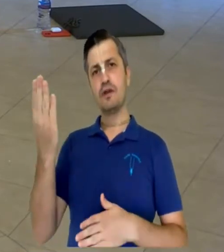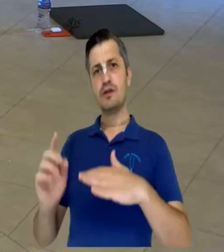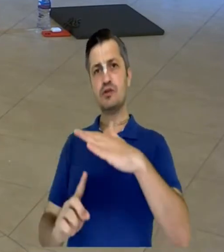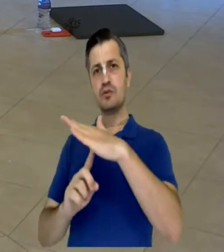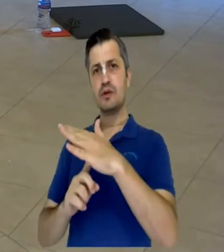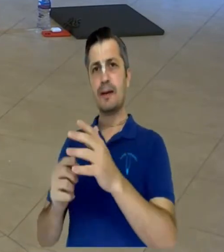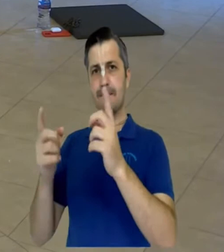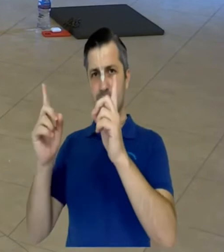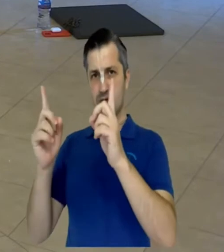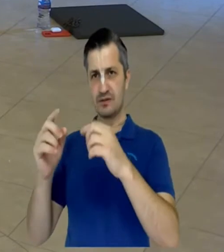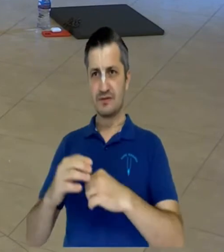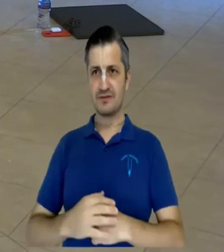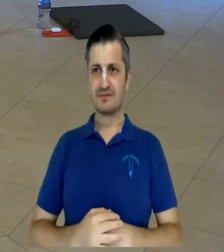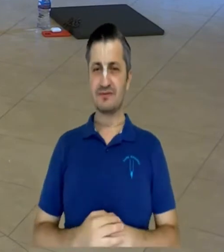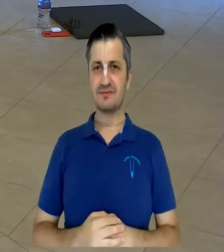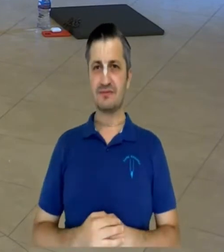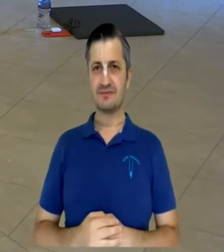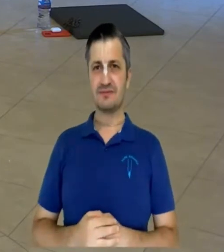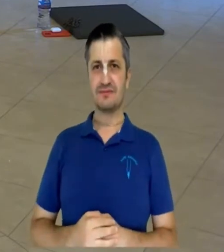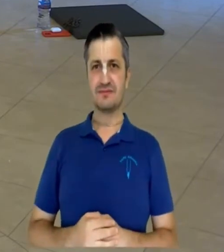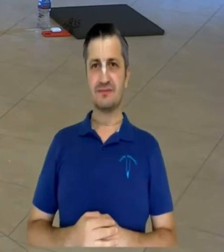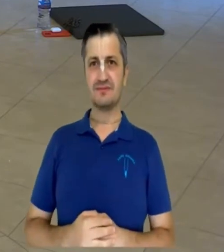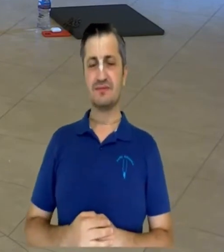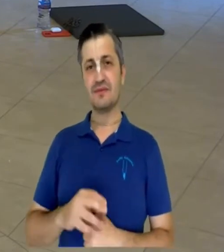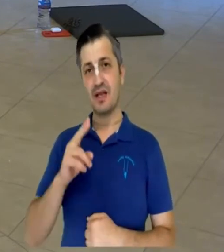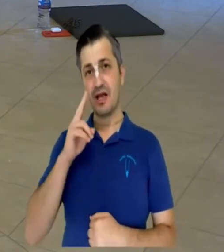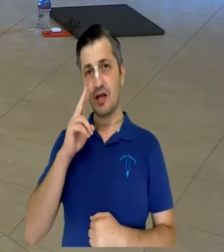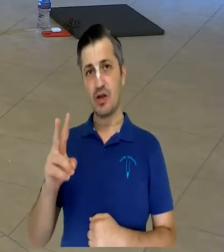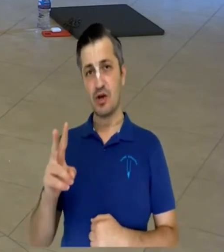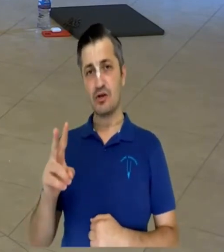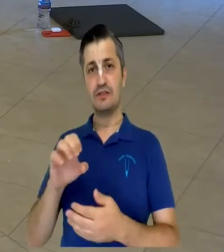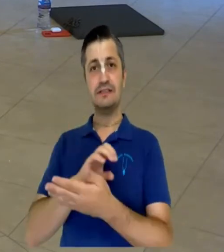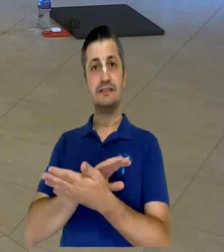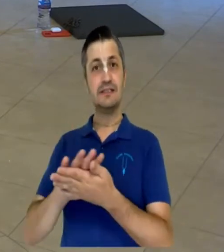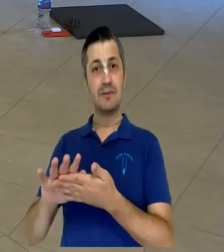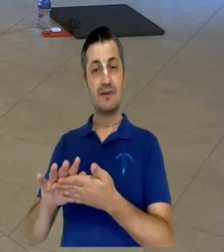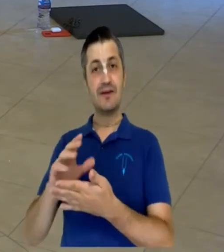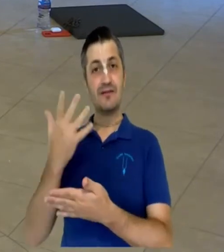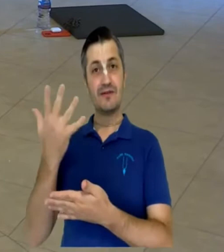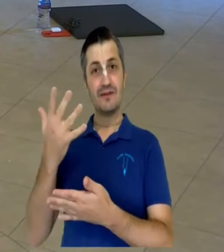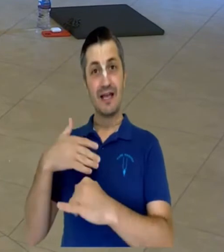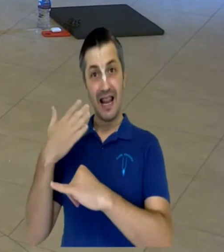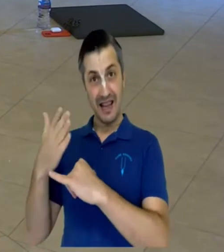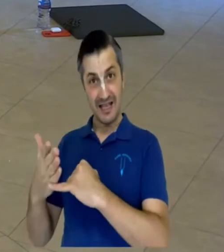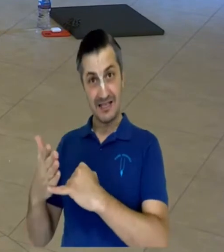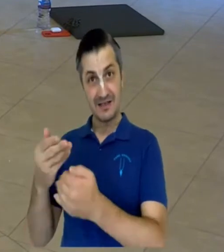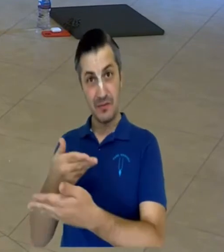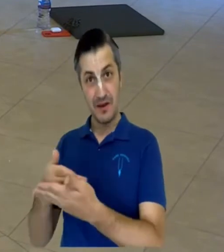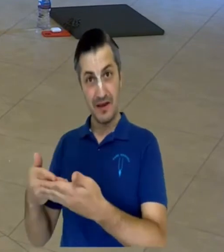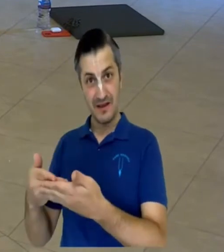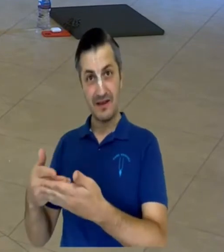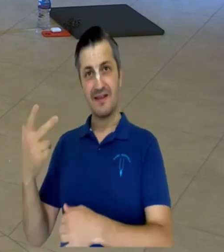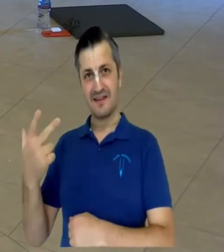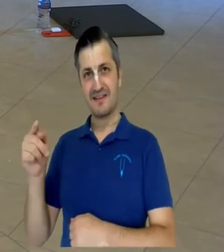we see the final concluding verse of this chapter. As I mentioned, in all of the